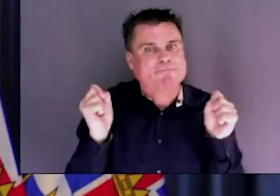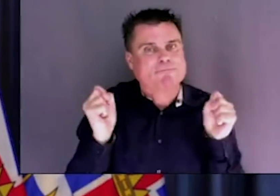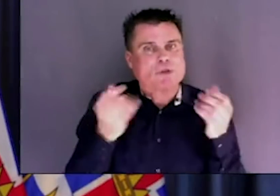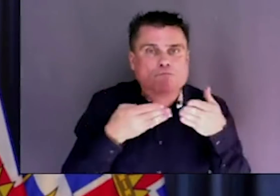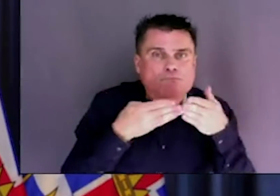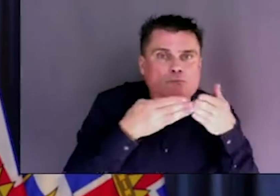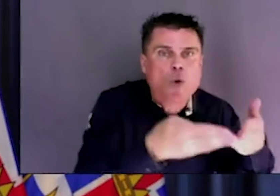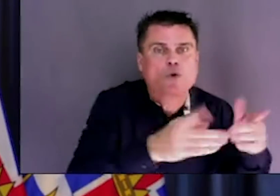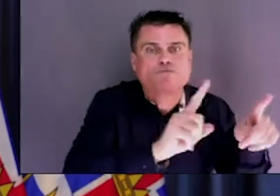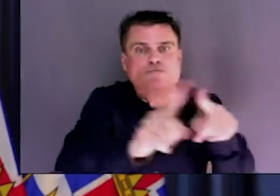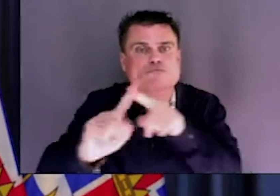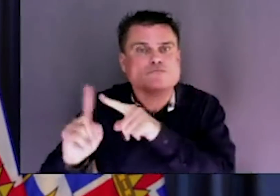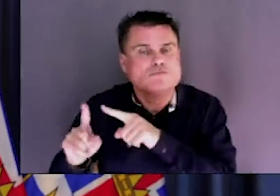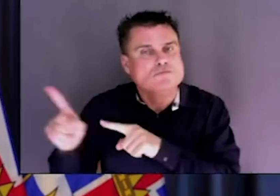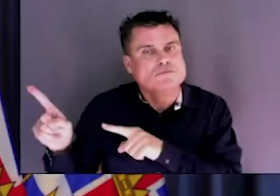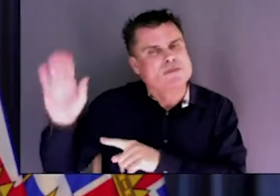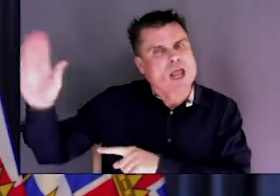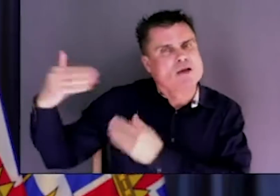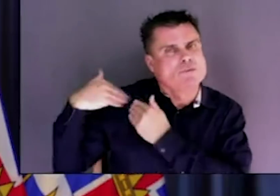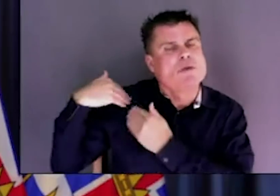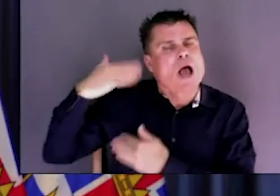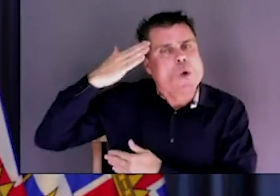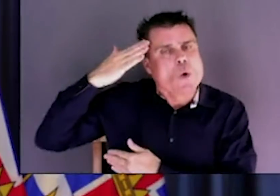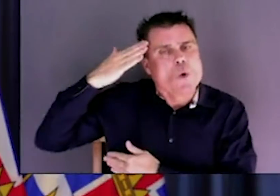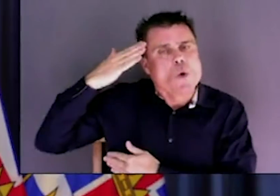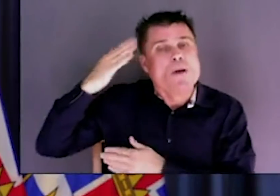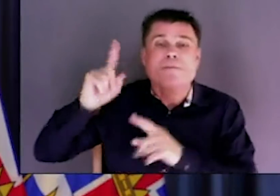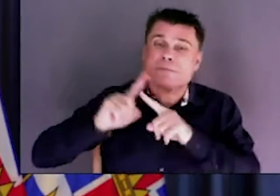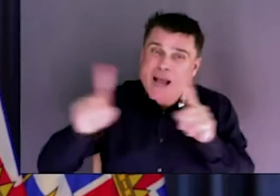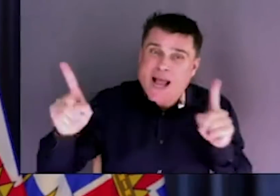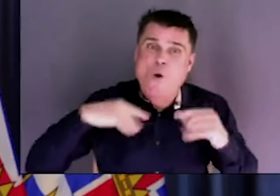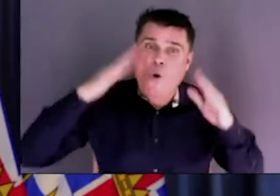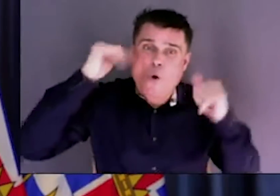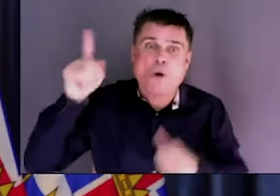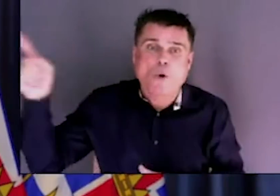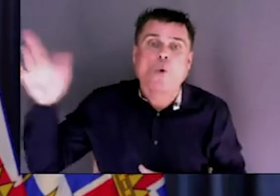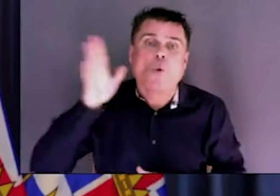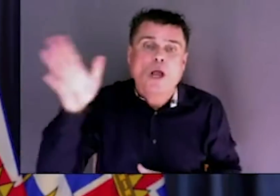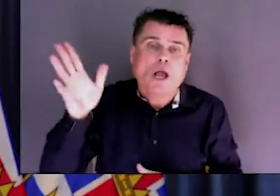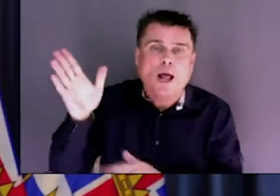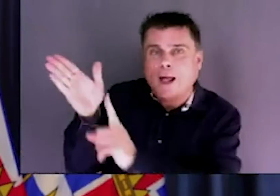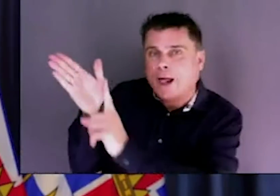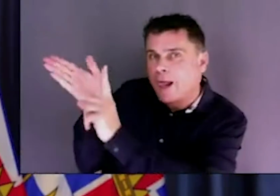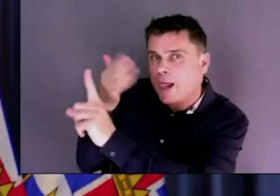up to them. I've made my case, and I'm hopeful that it'll win the day. Do you have a follow-up, Binder?